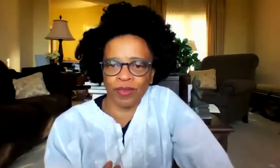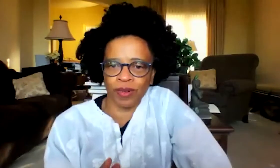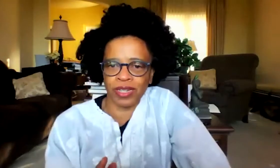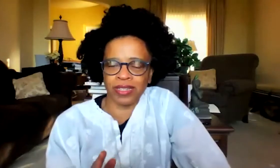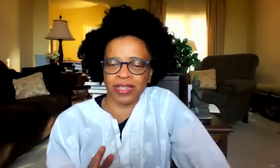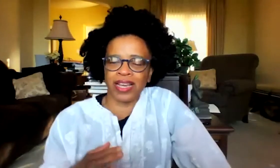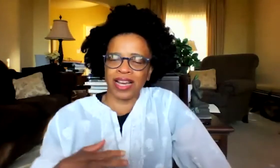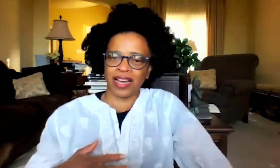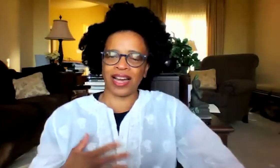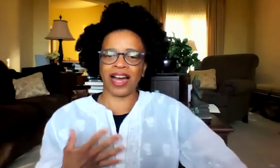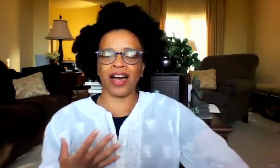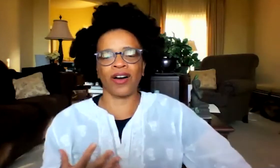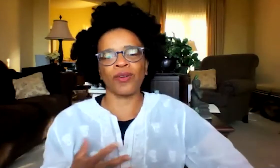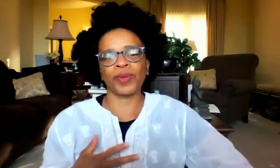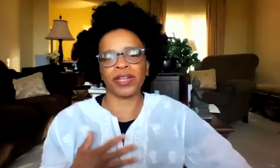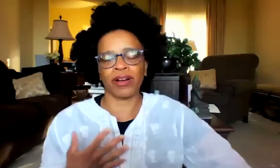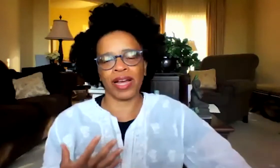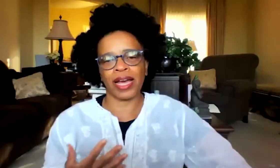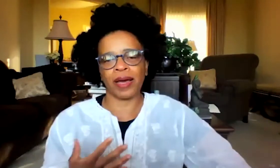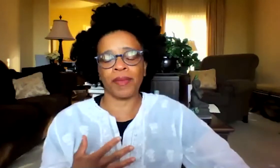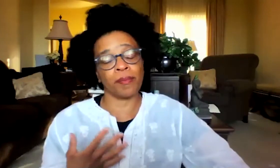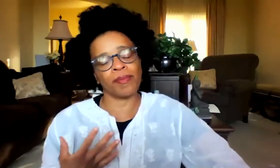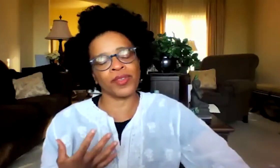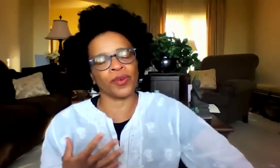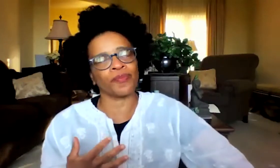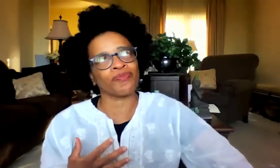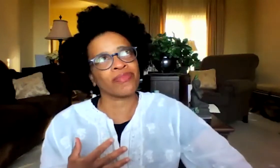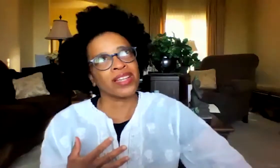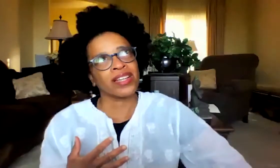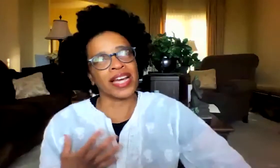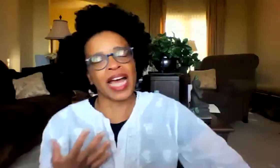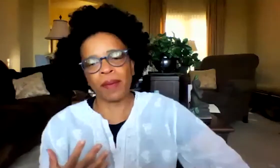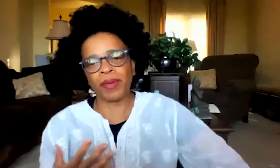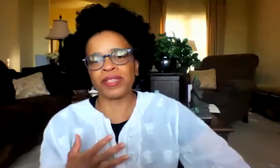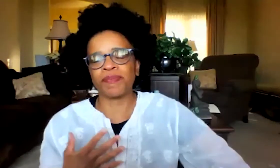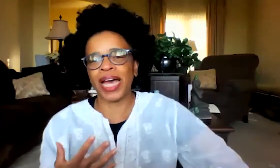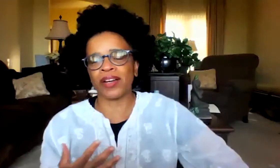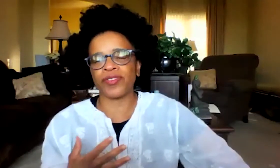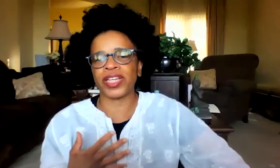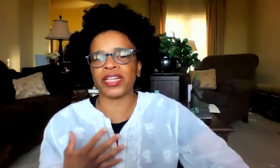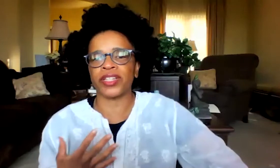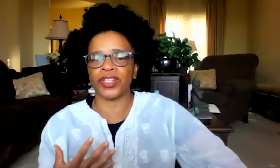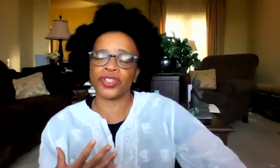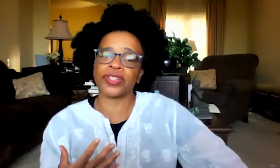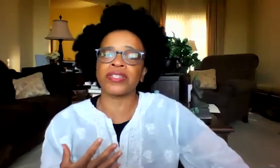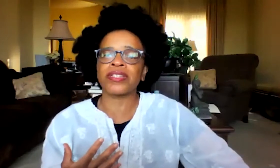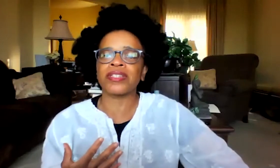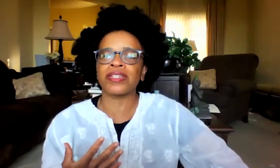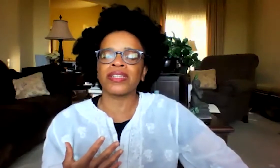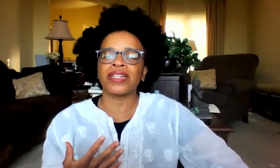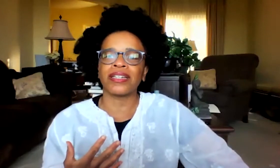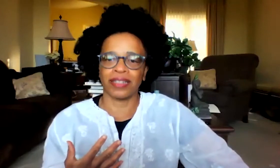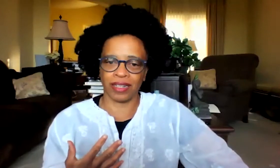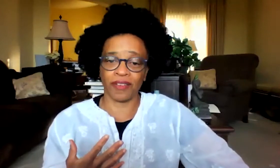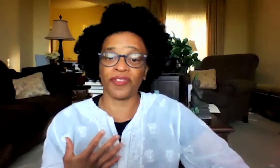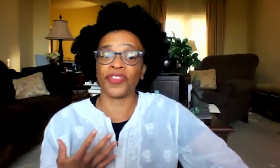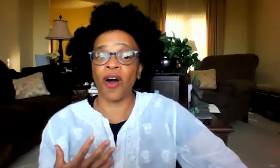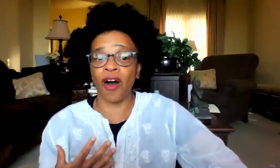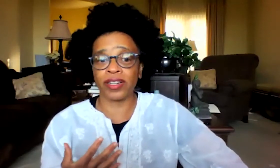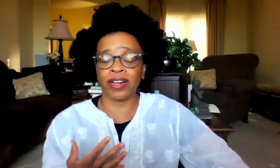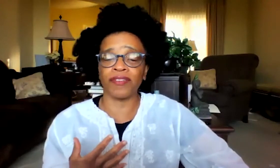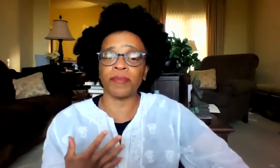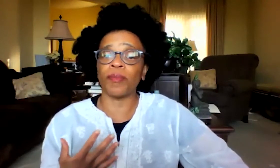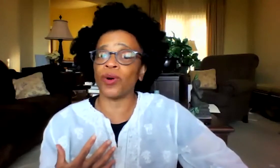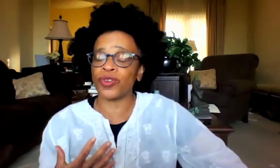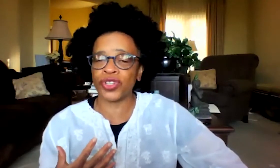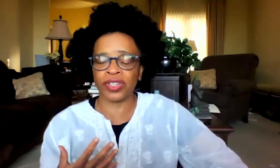life stories, how we are the habits, patterns, and conditions of